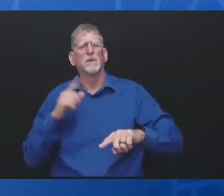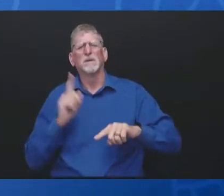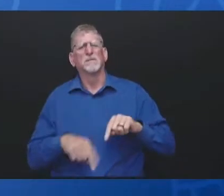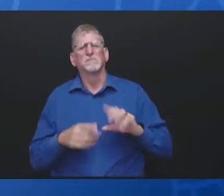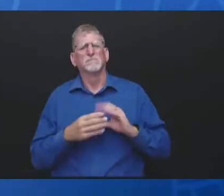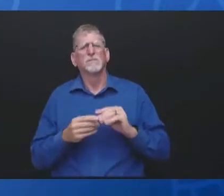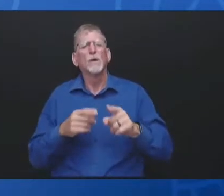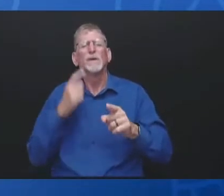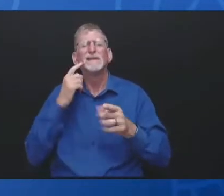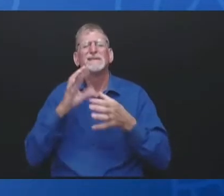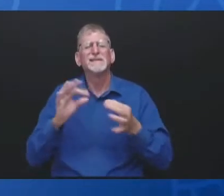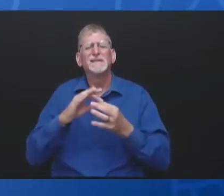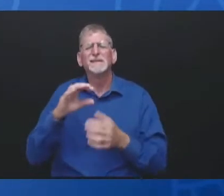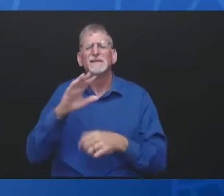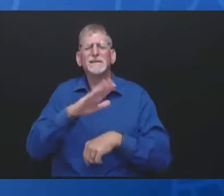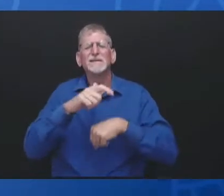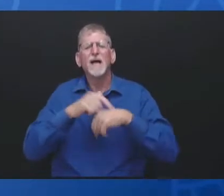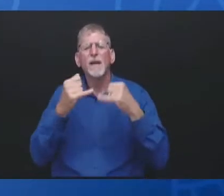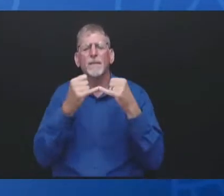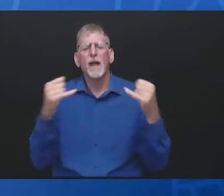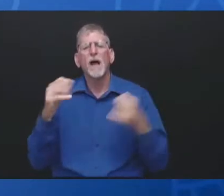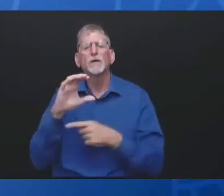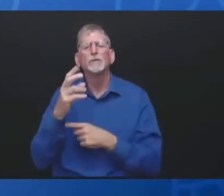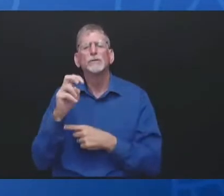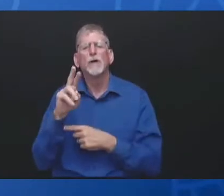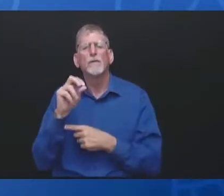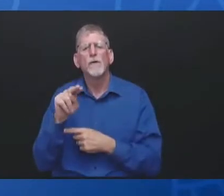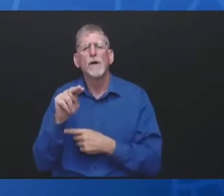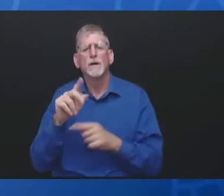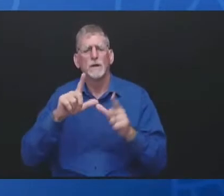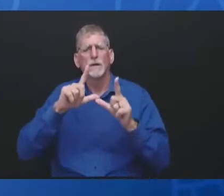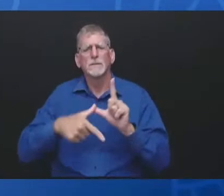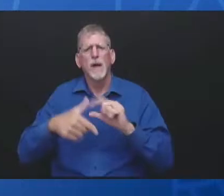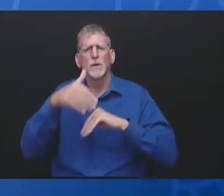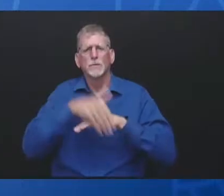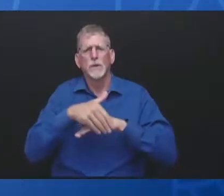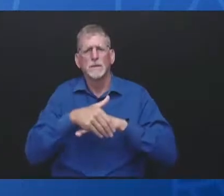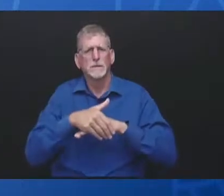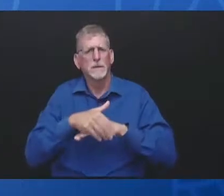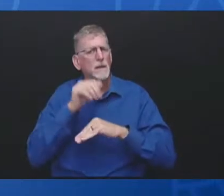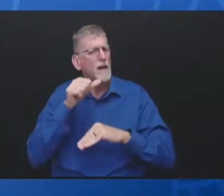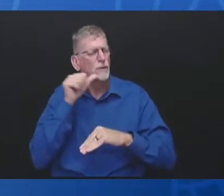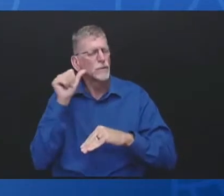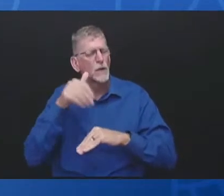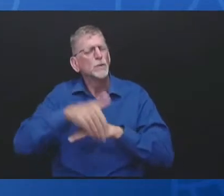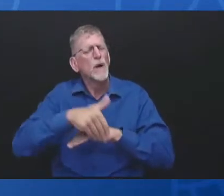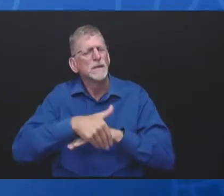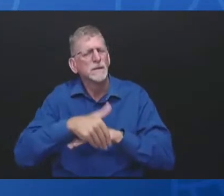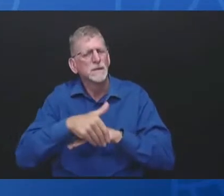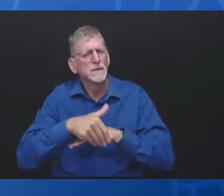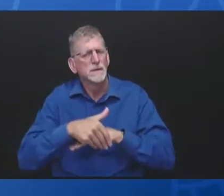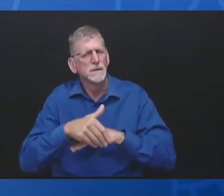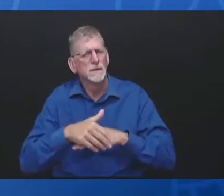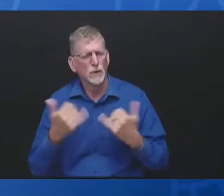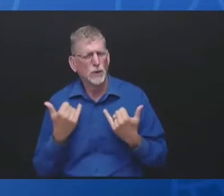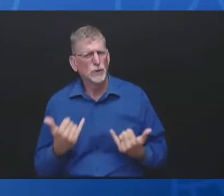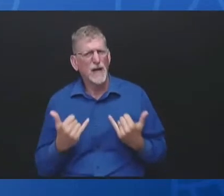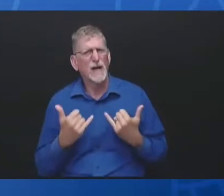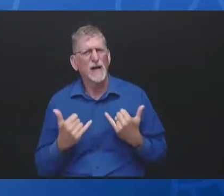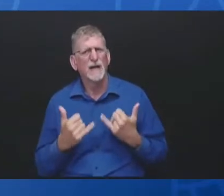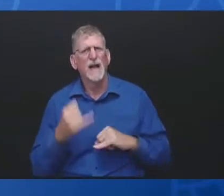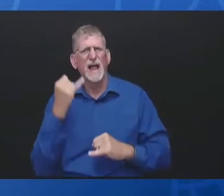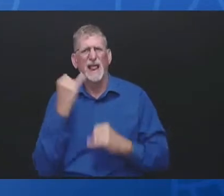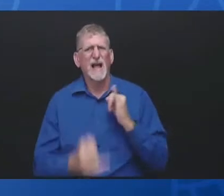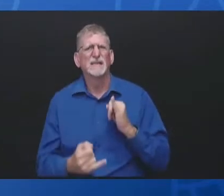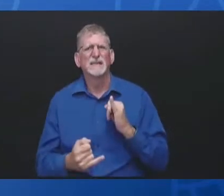at 11:59. Gotcha. So this is the last hurrah here. That will expire at 11:59